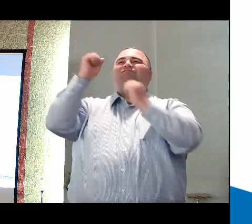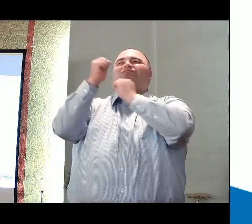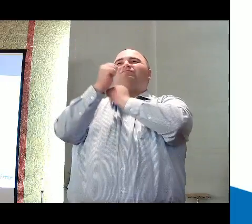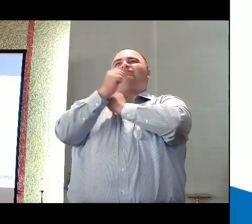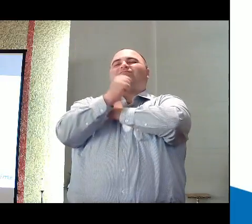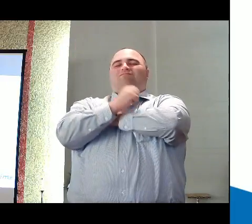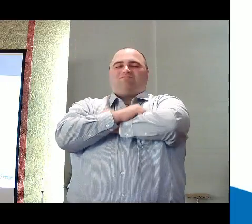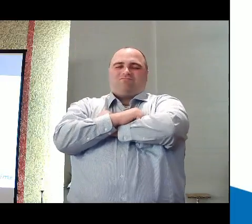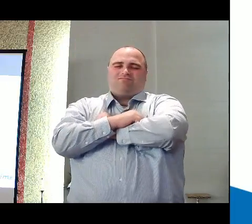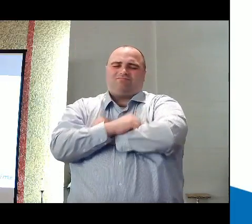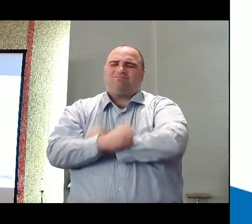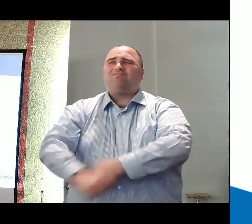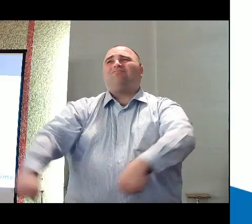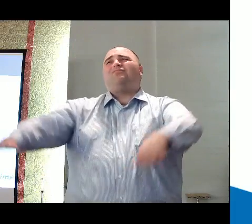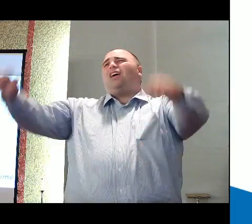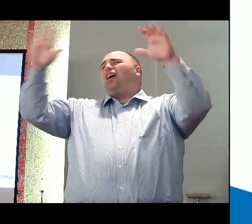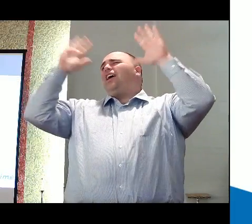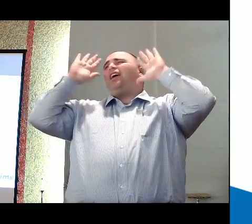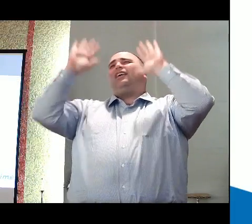me.